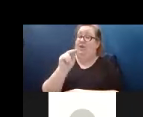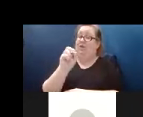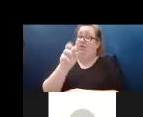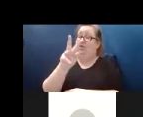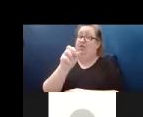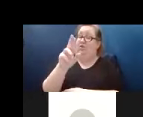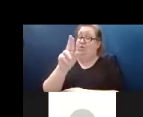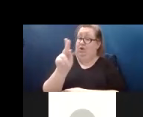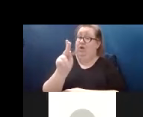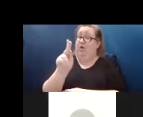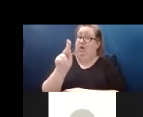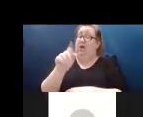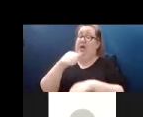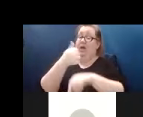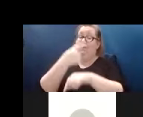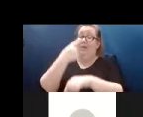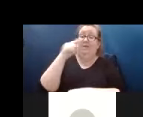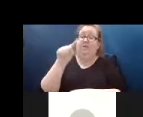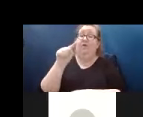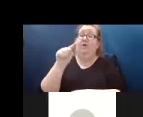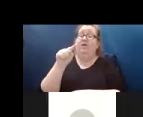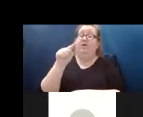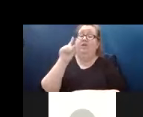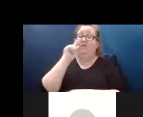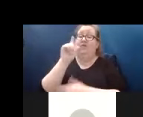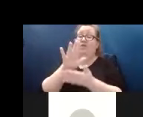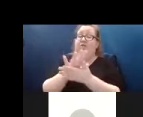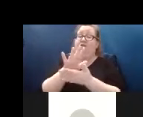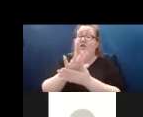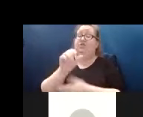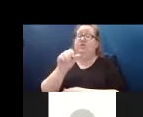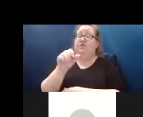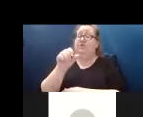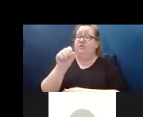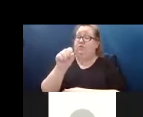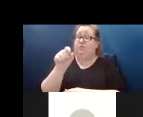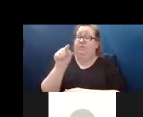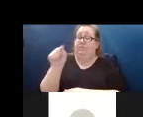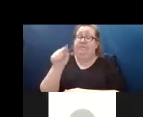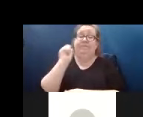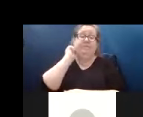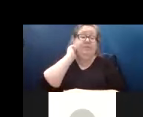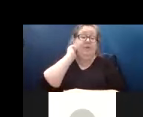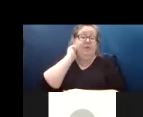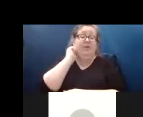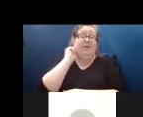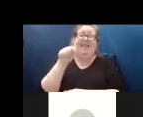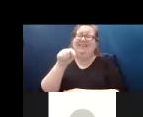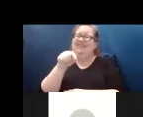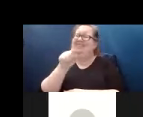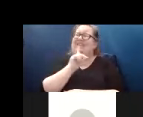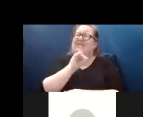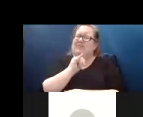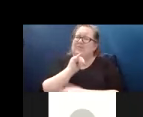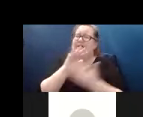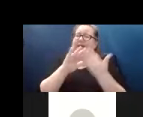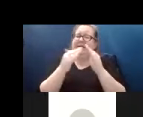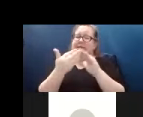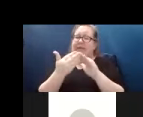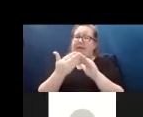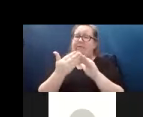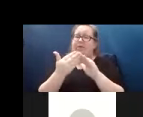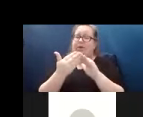for Ann Street School. And these are like those really neighborhood or ward